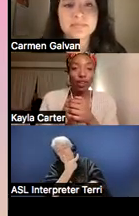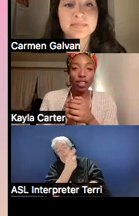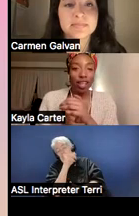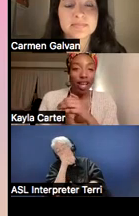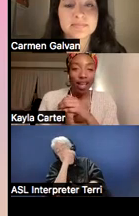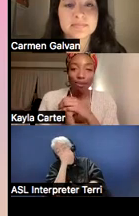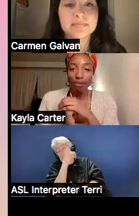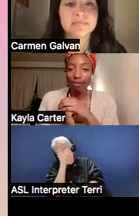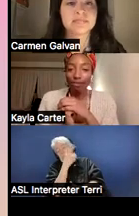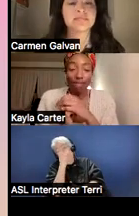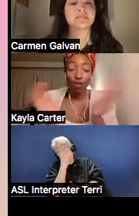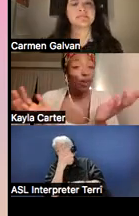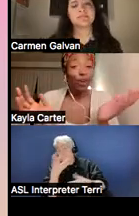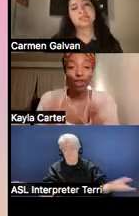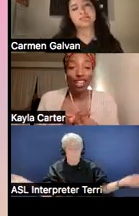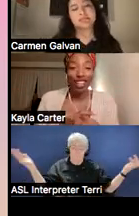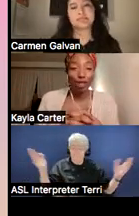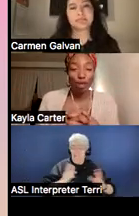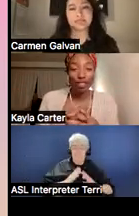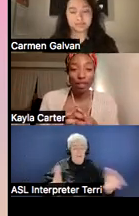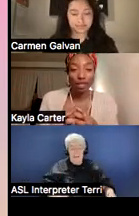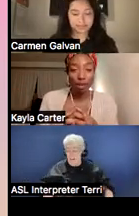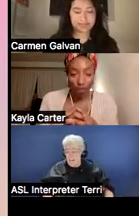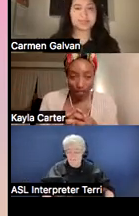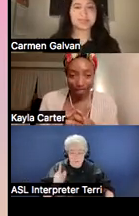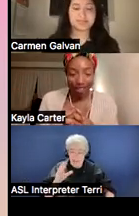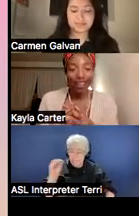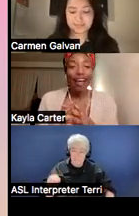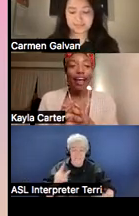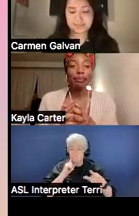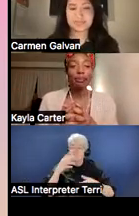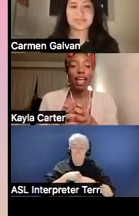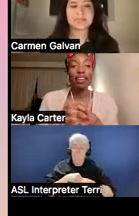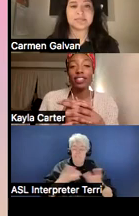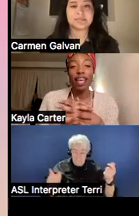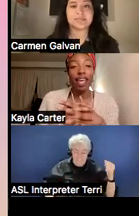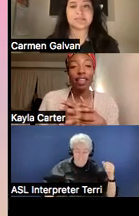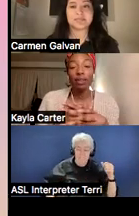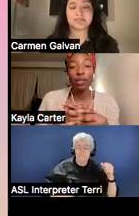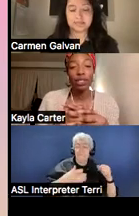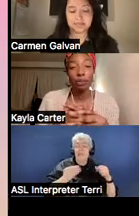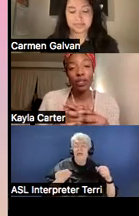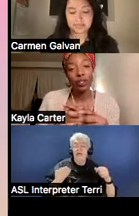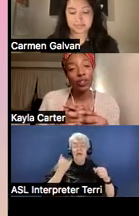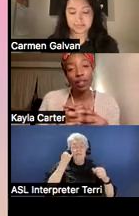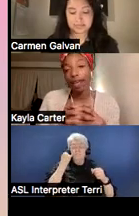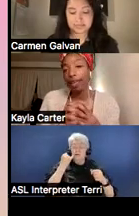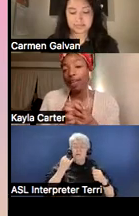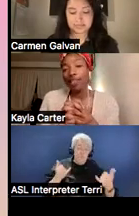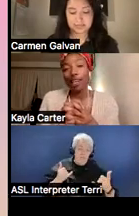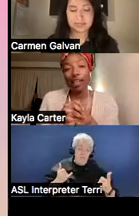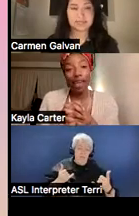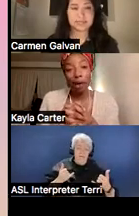the screen, that's wonderful. That's 100% participation. And if today participation looks